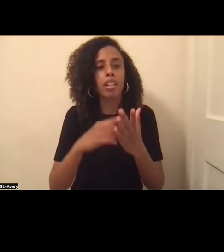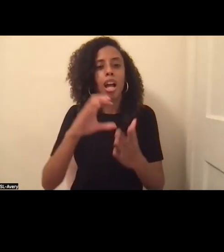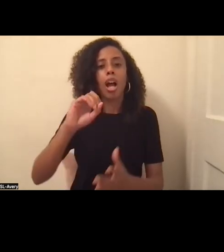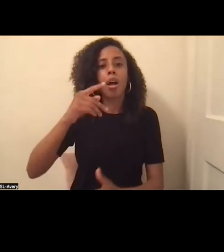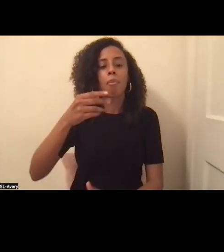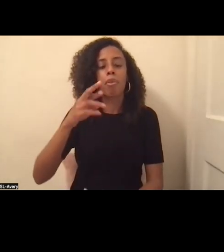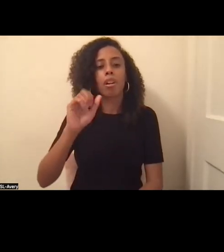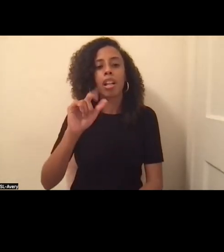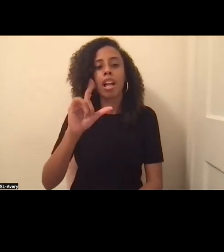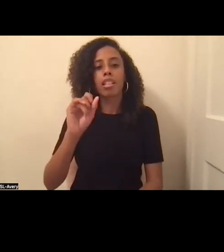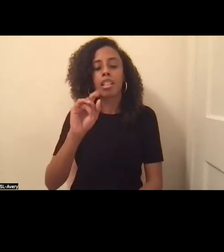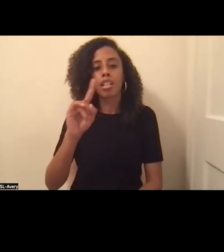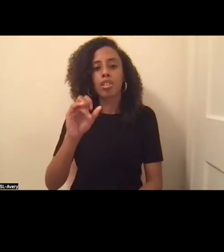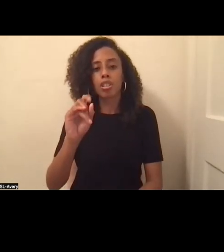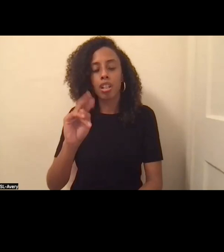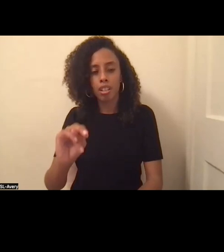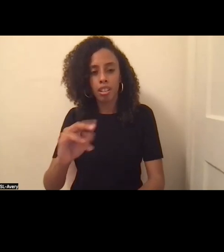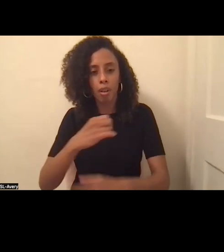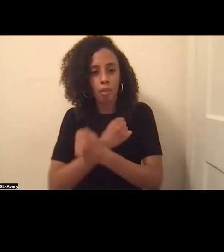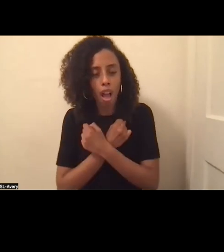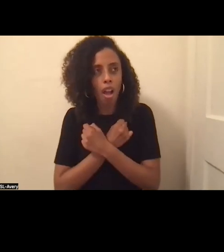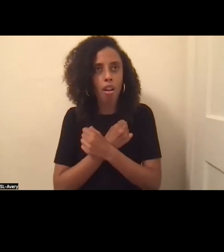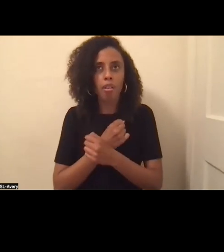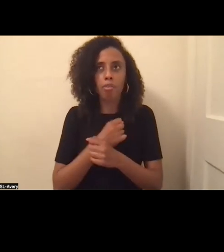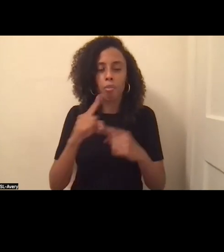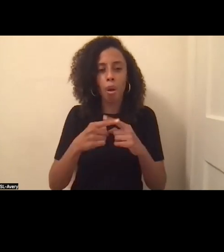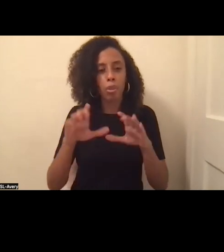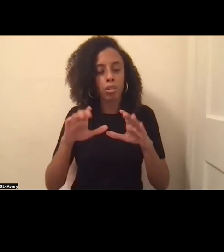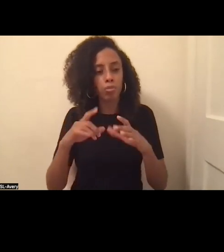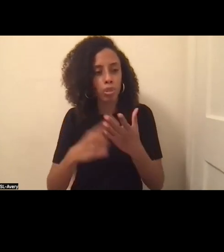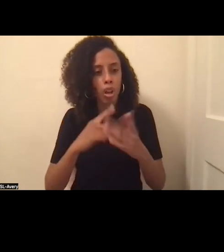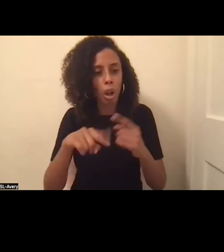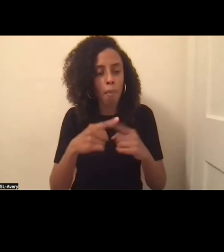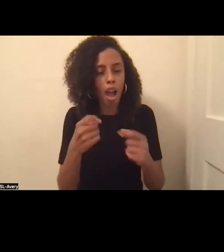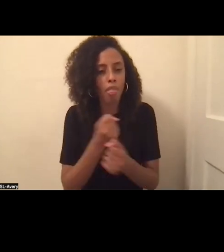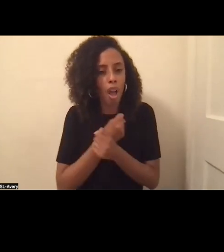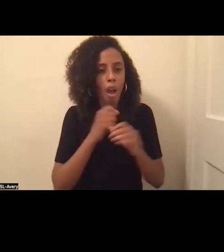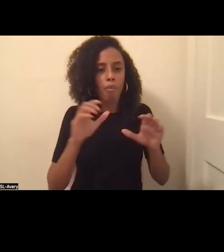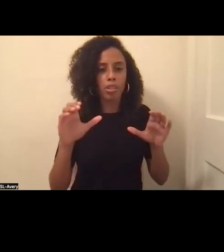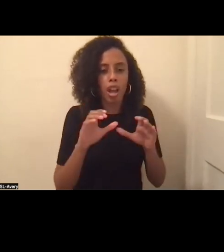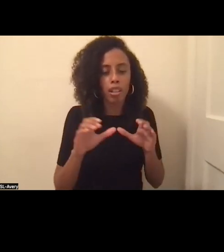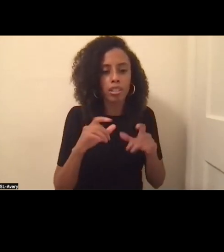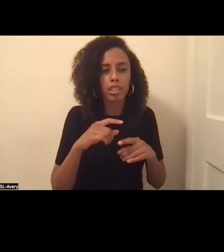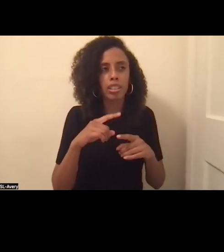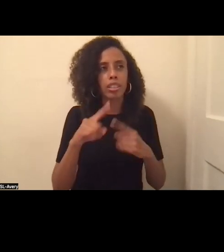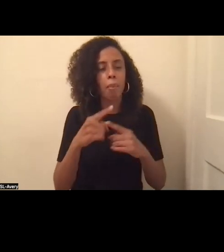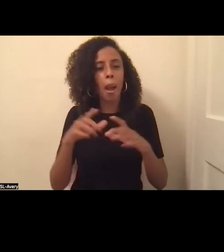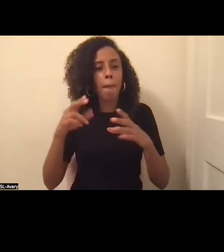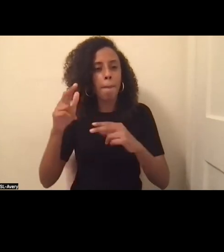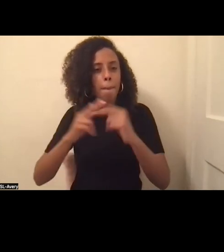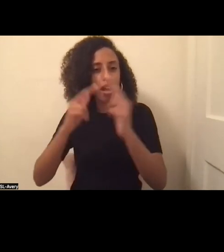an action, it's building that kind of love. And so what I want to